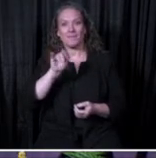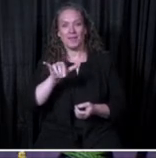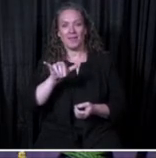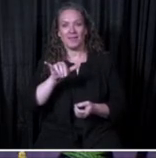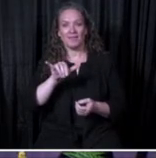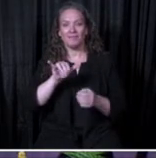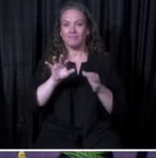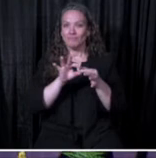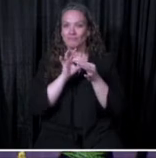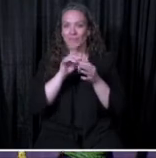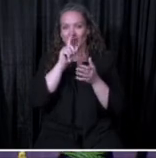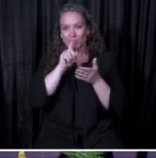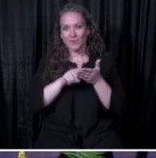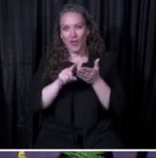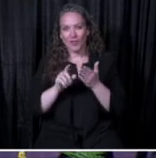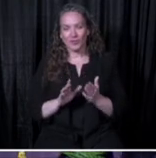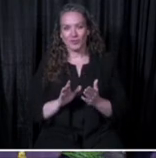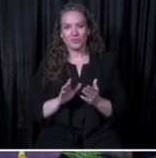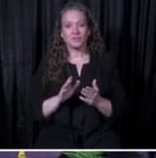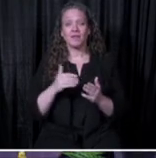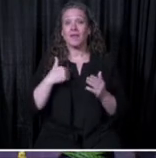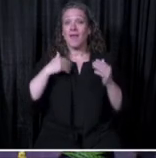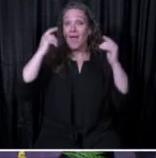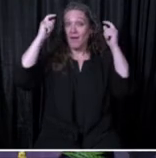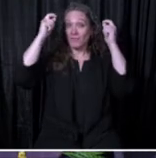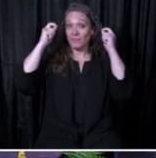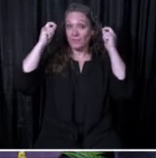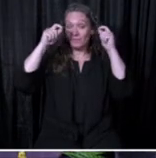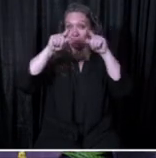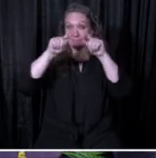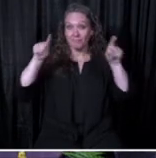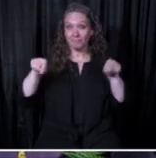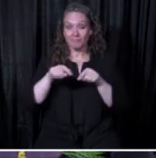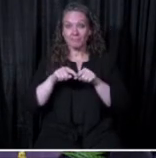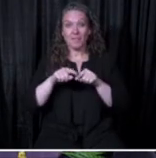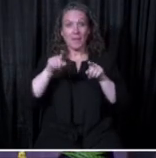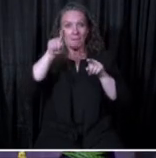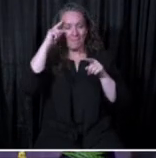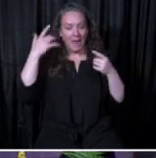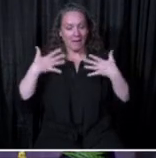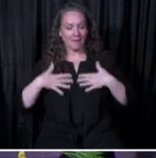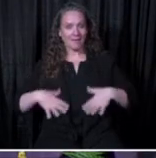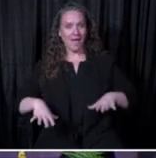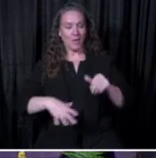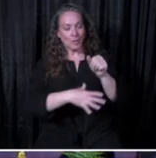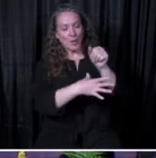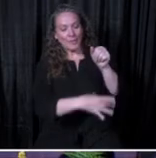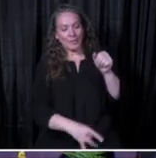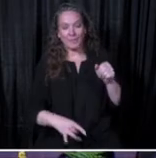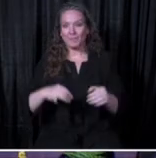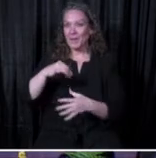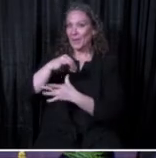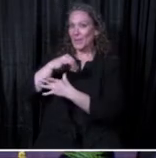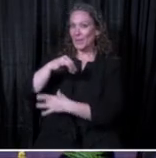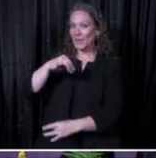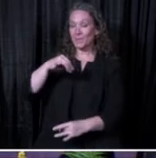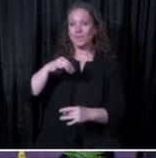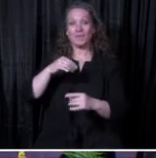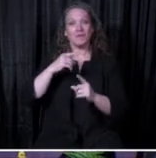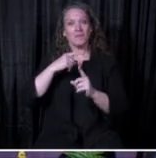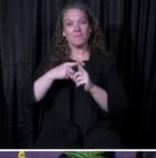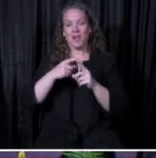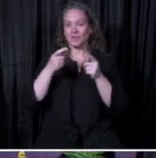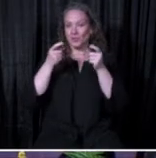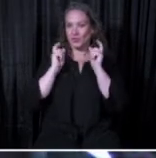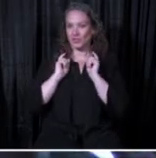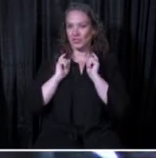Master's degree holders wear a mortarboard, a black gown with oblong sleeves open at the wrist, and a hood. It is the